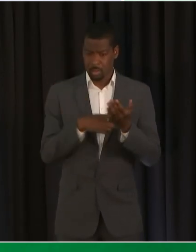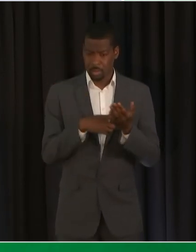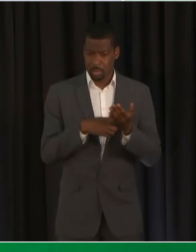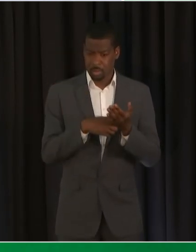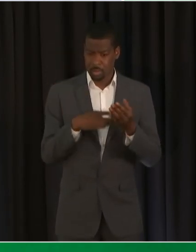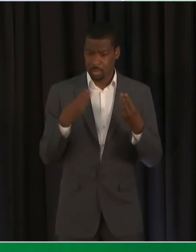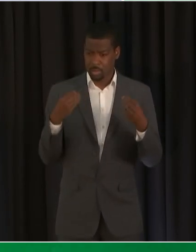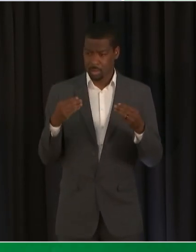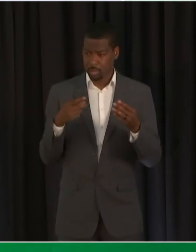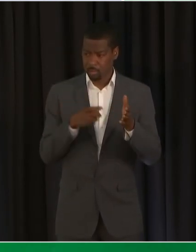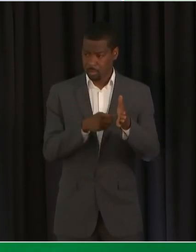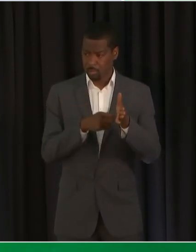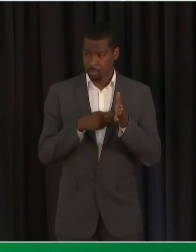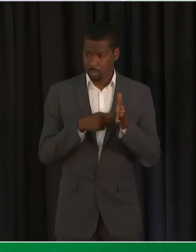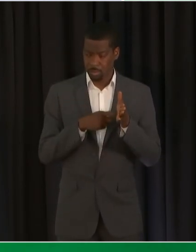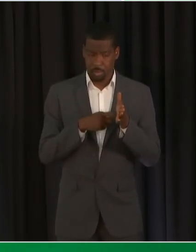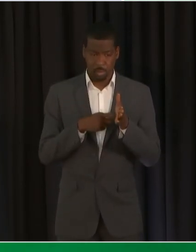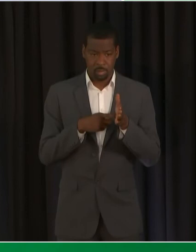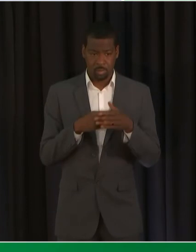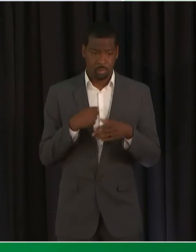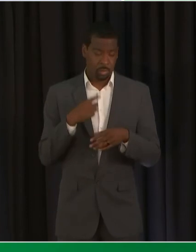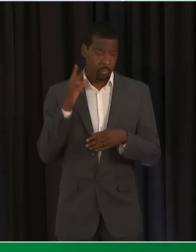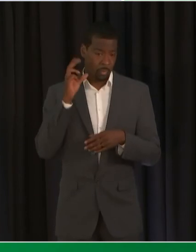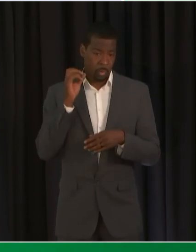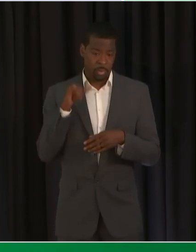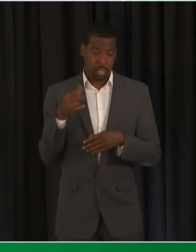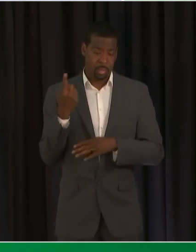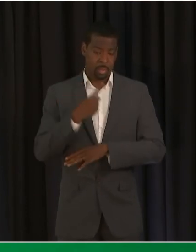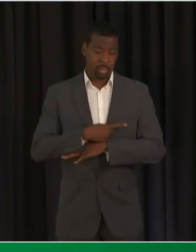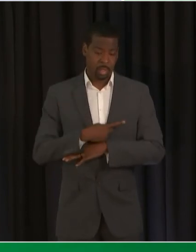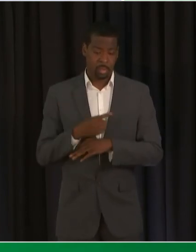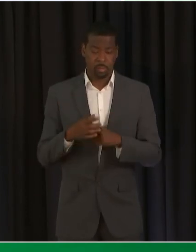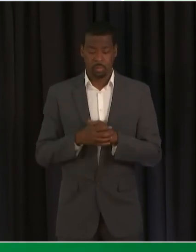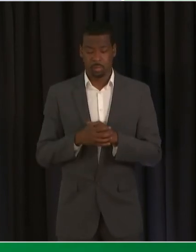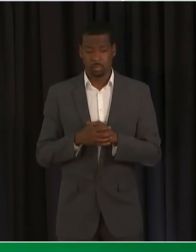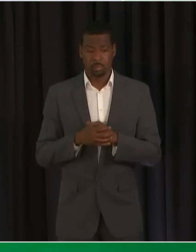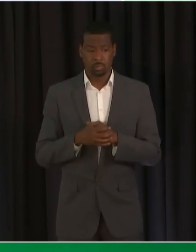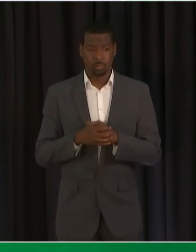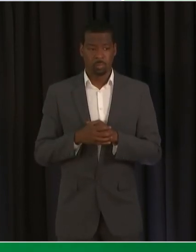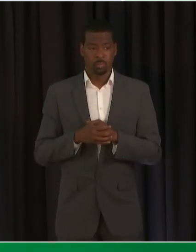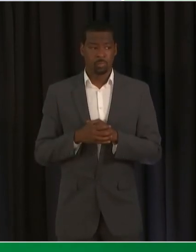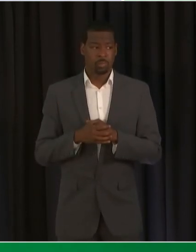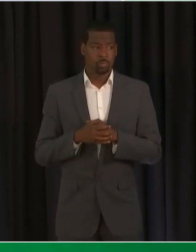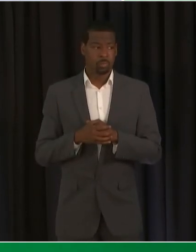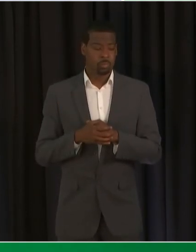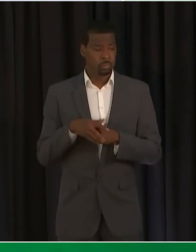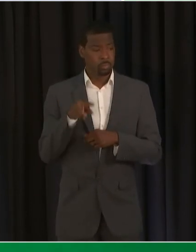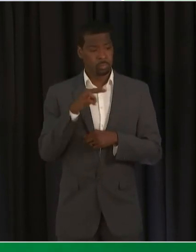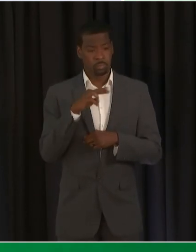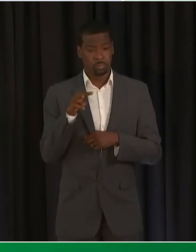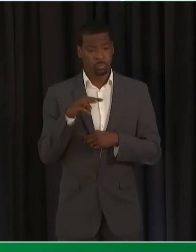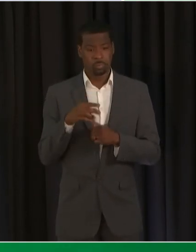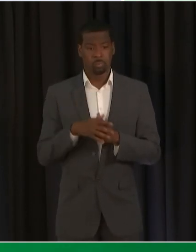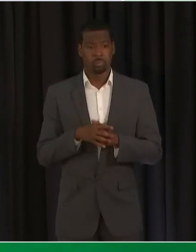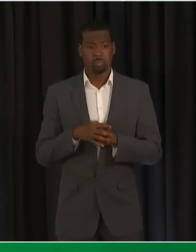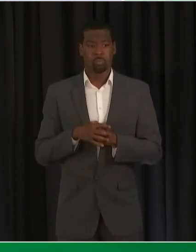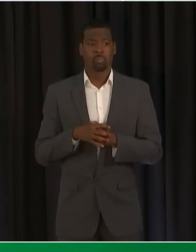ticket sales requirements? And I've heard that just today, someone asked me about ticket sales.